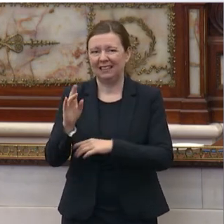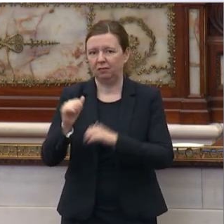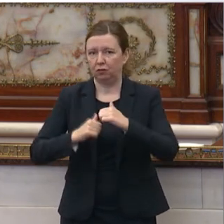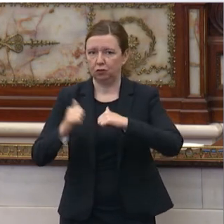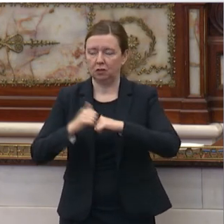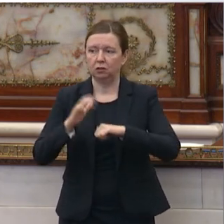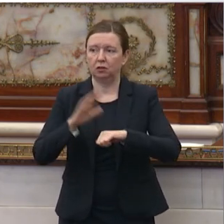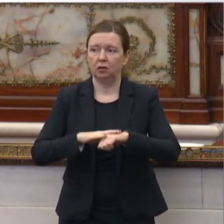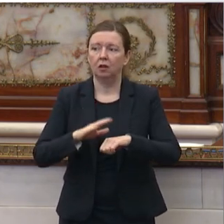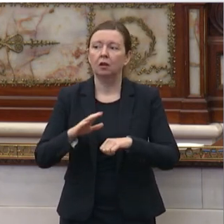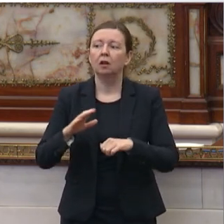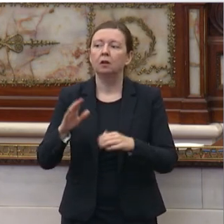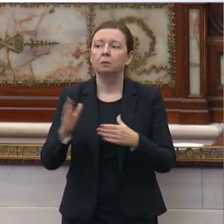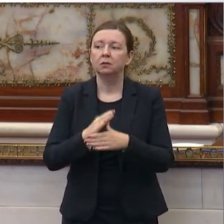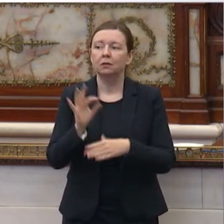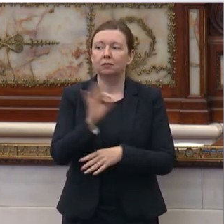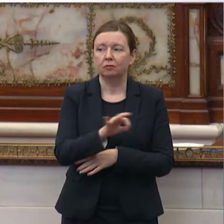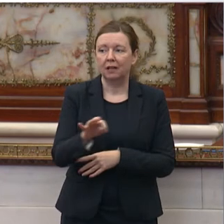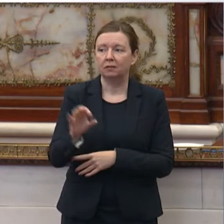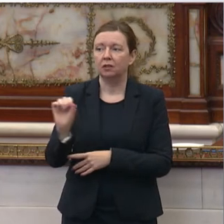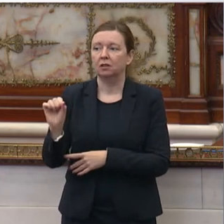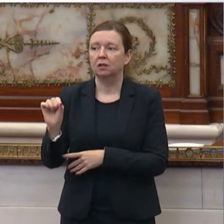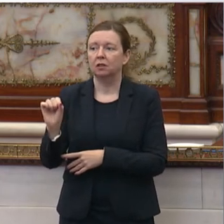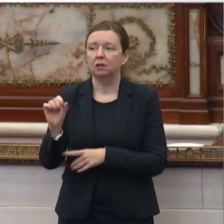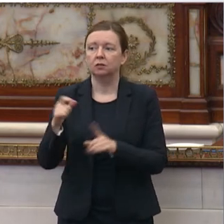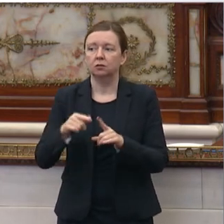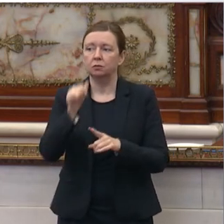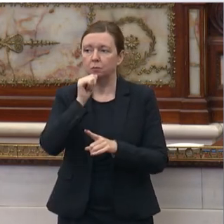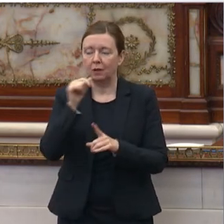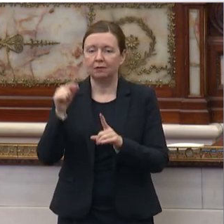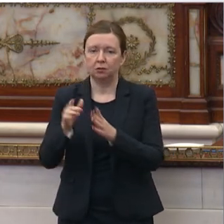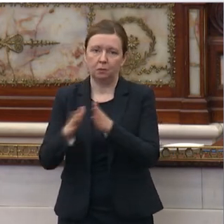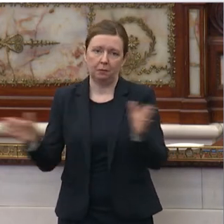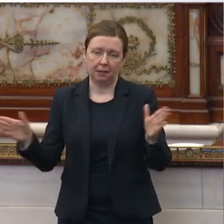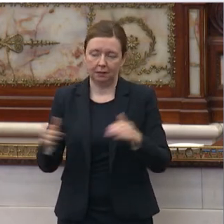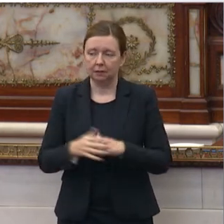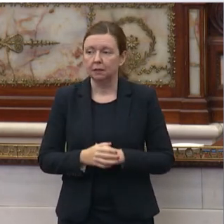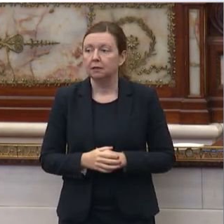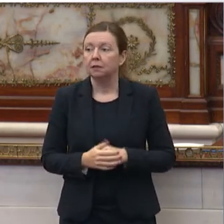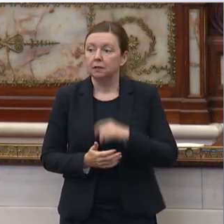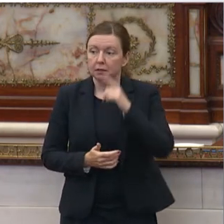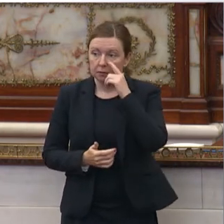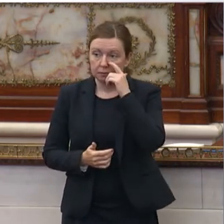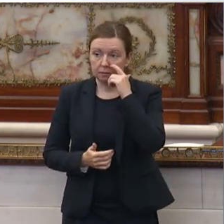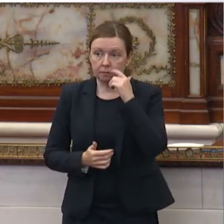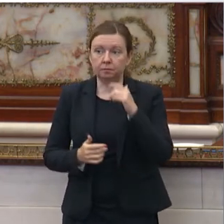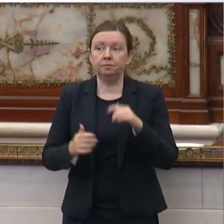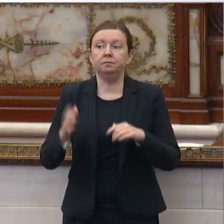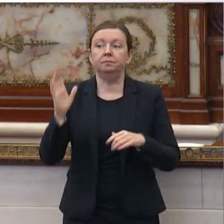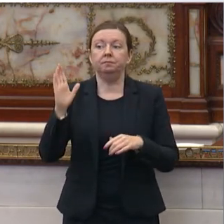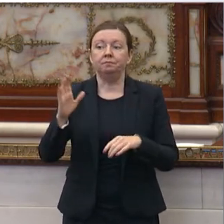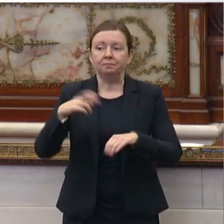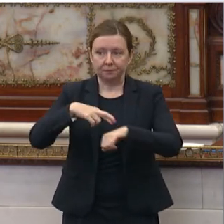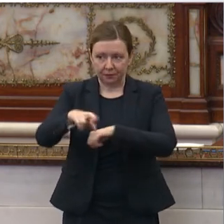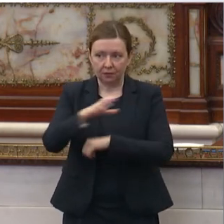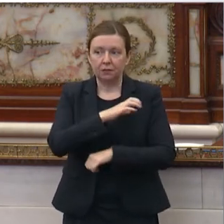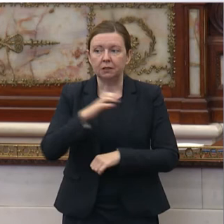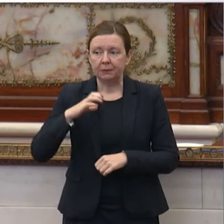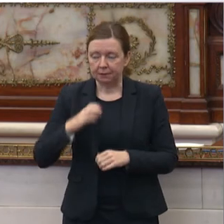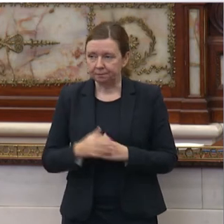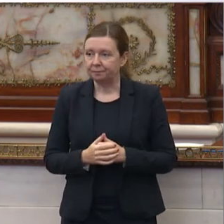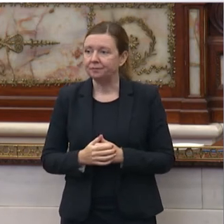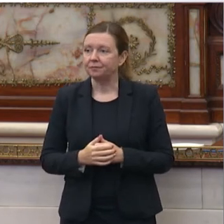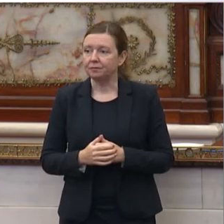on Wells Street between Frankfurt Avenue and Charles Street from private to public infrastructure. Those 5 bills will be referred to the appropriate